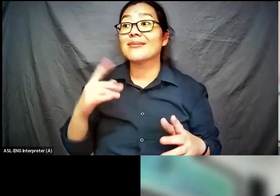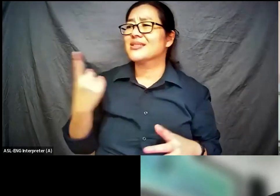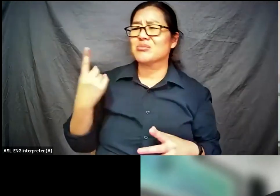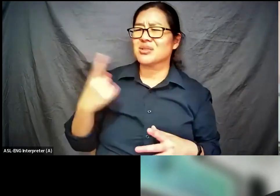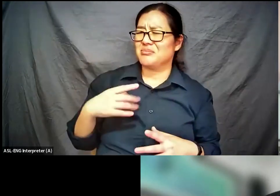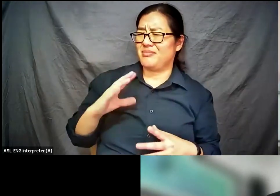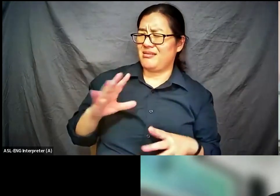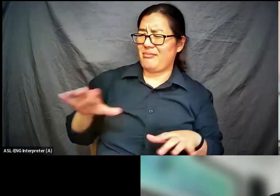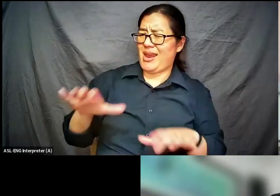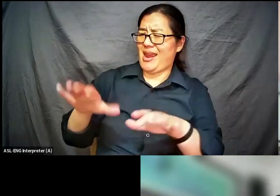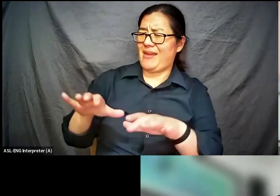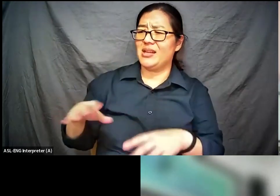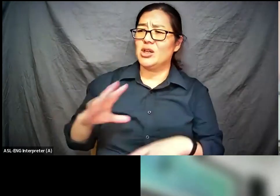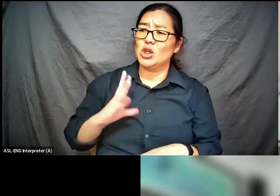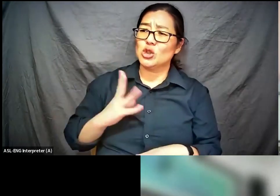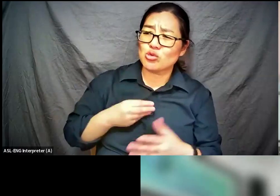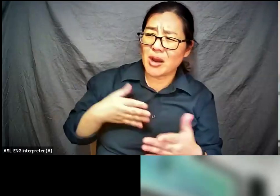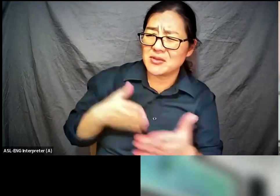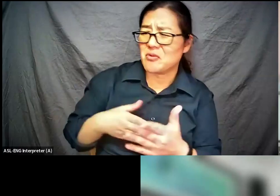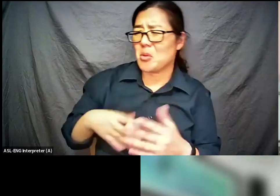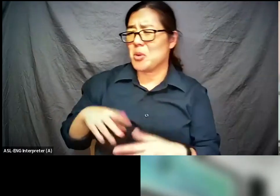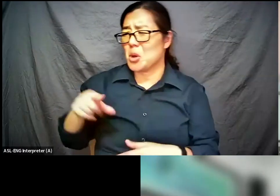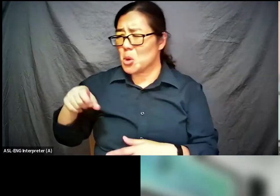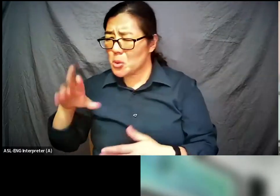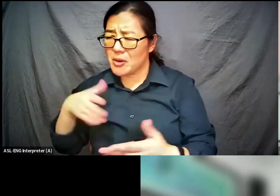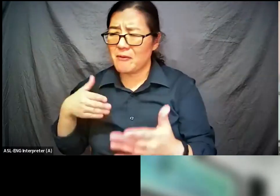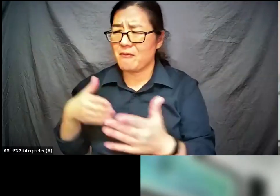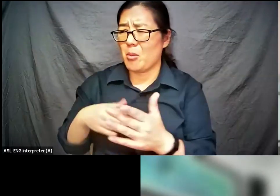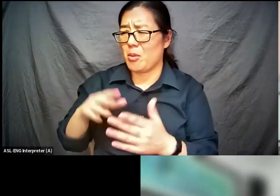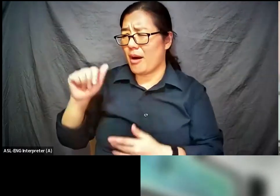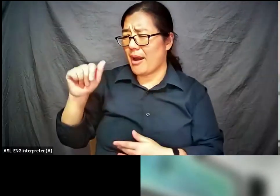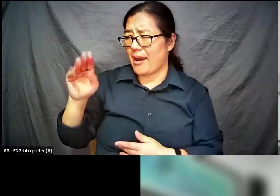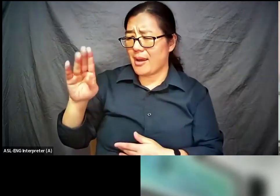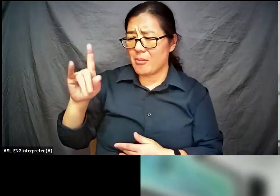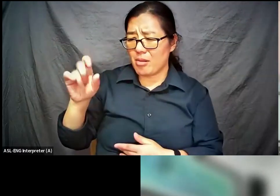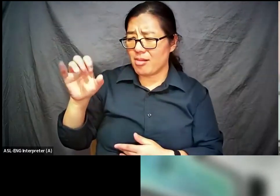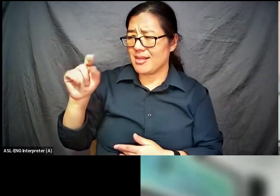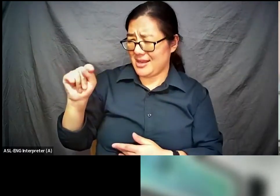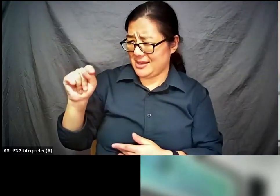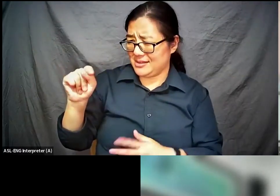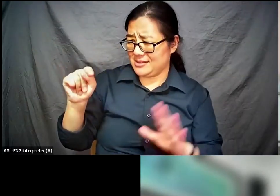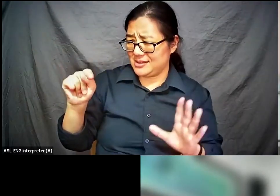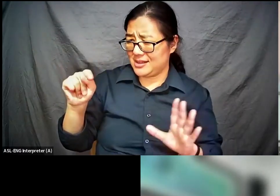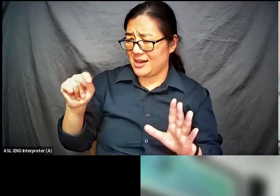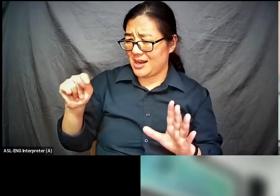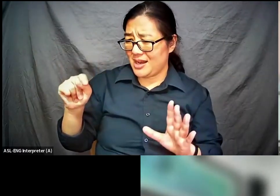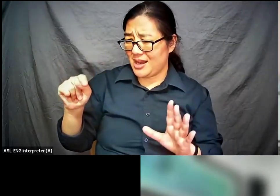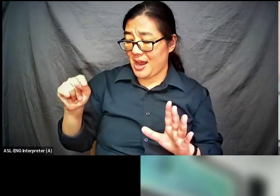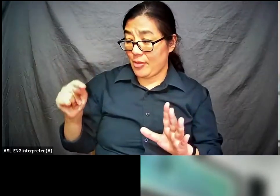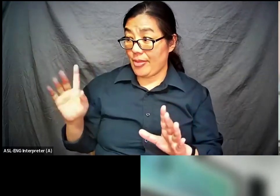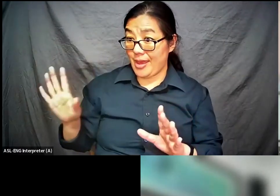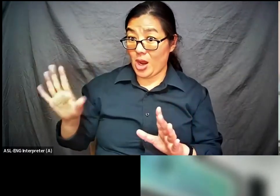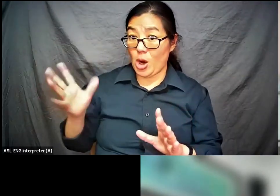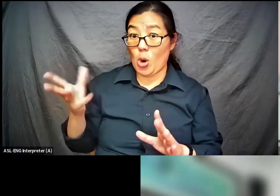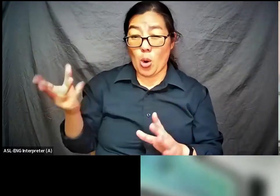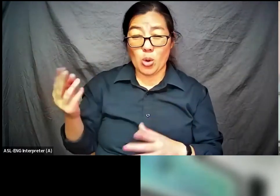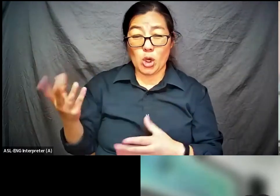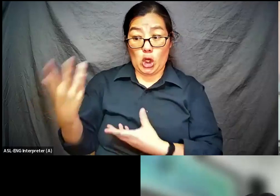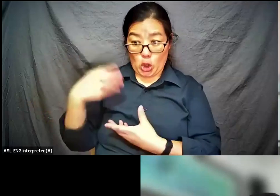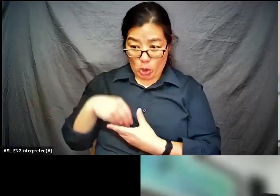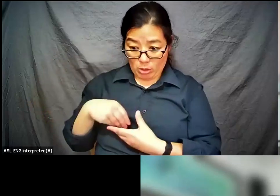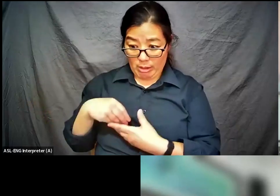folks who feel like it's important to do that work because we can't look to corporate owners to do that and to find valuable